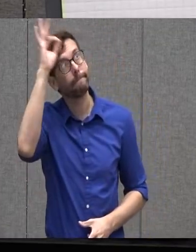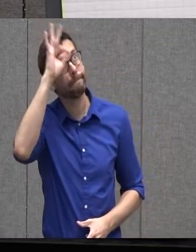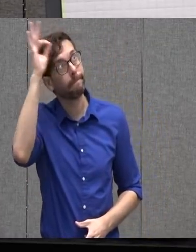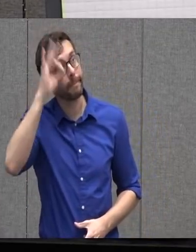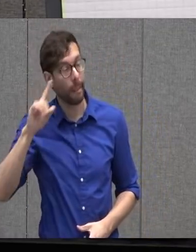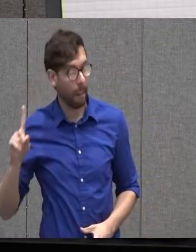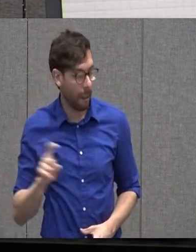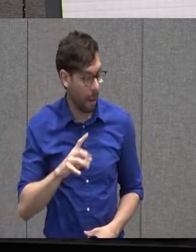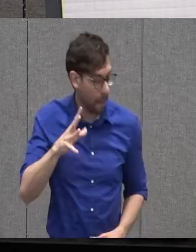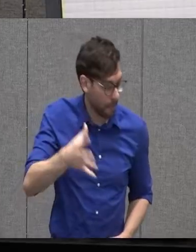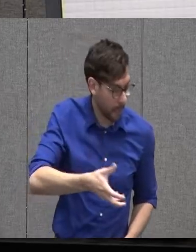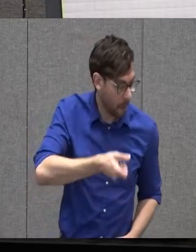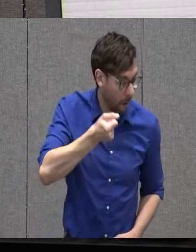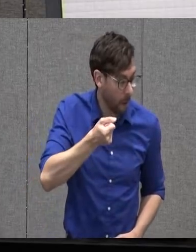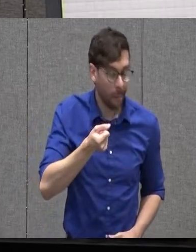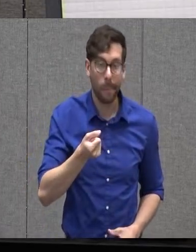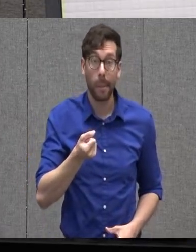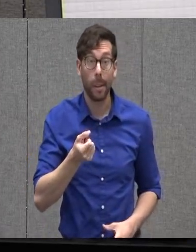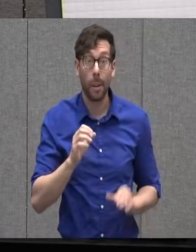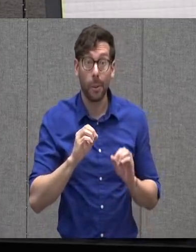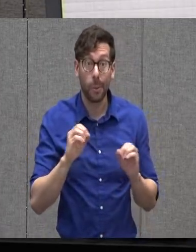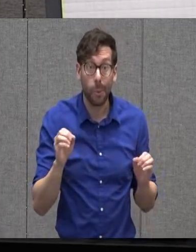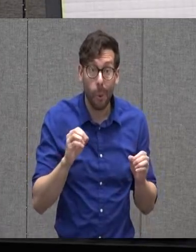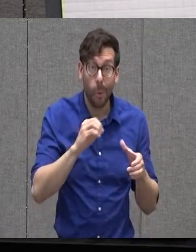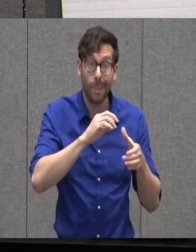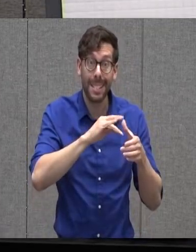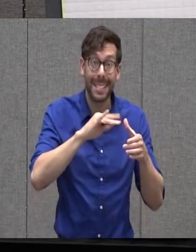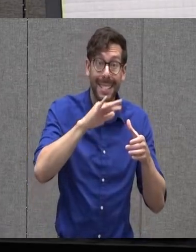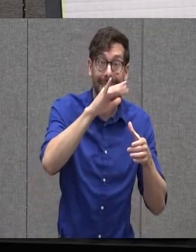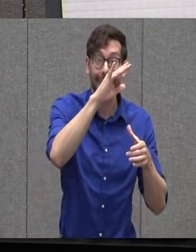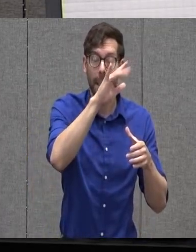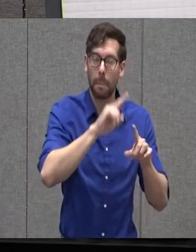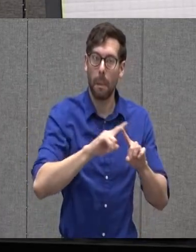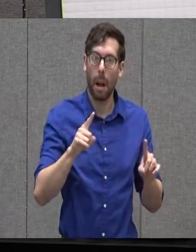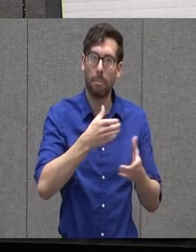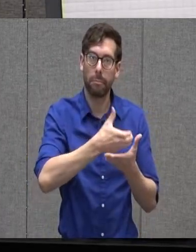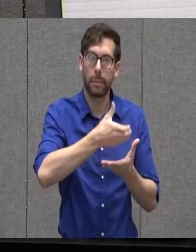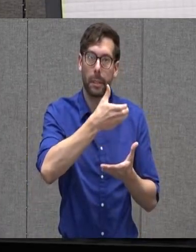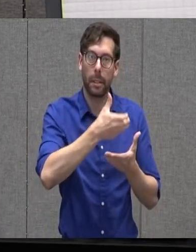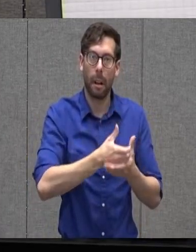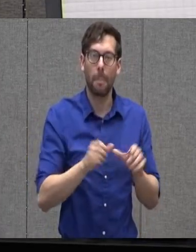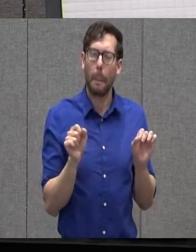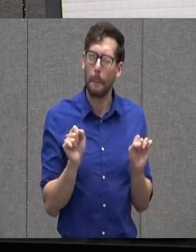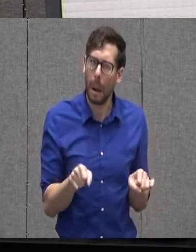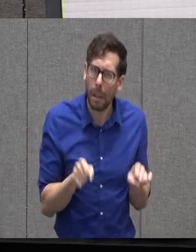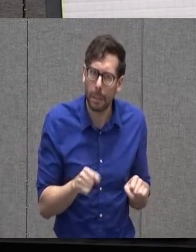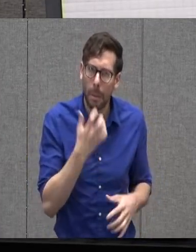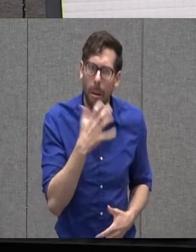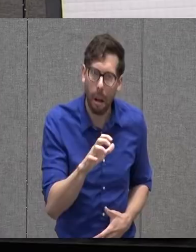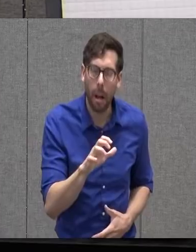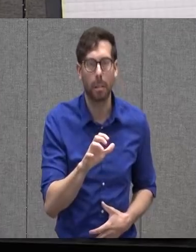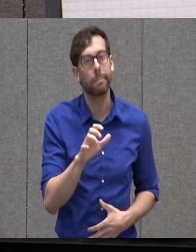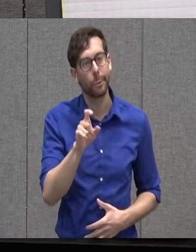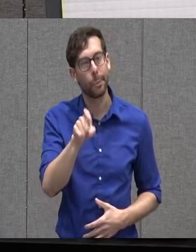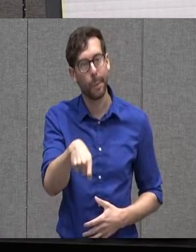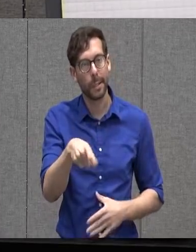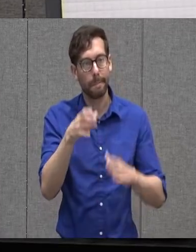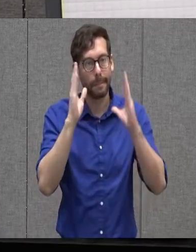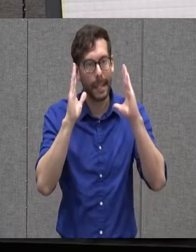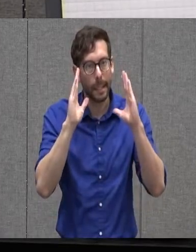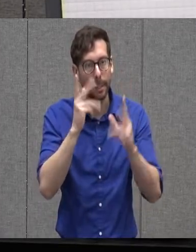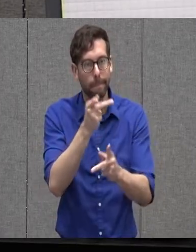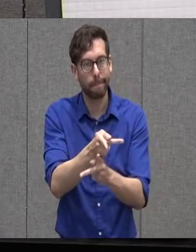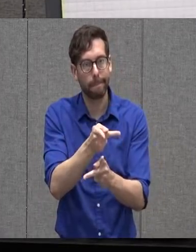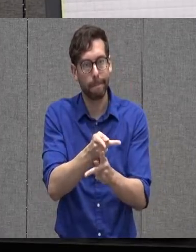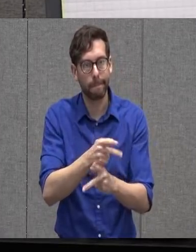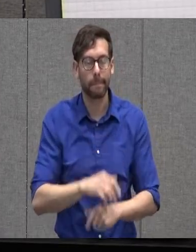no sign, maybe there's no steam, but the cup is hot. So we need to pay attention to that. I also included